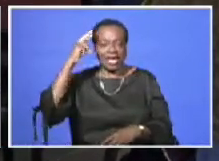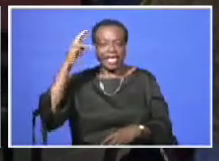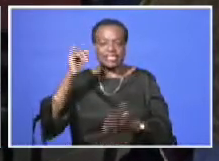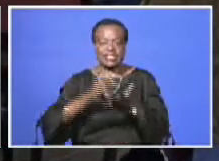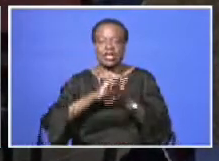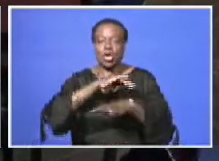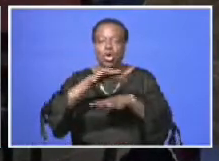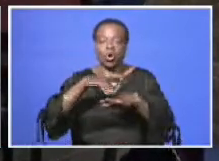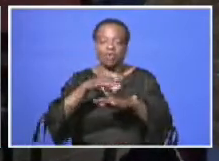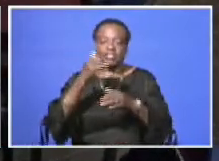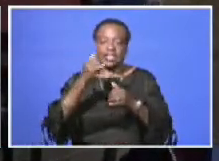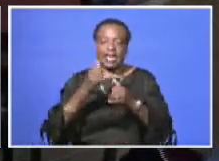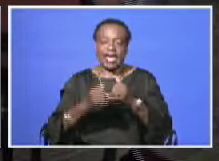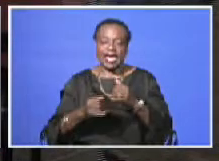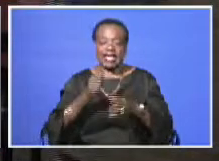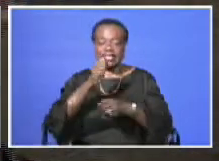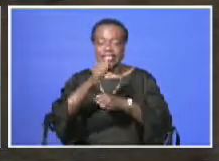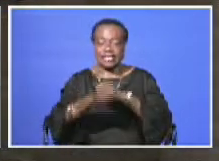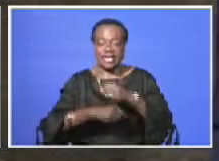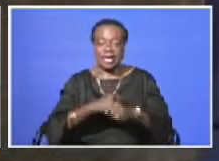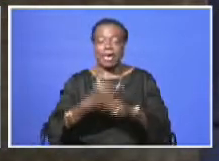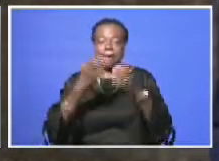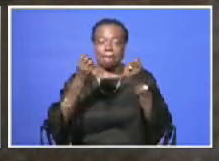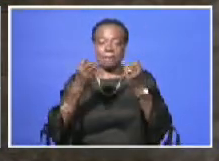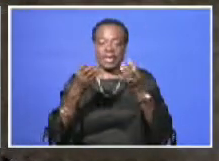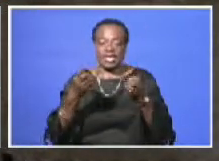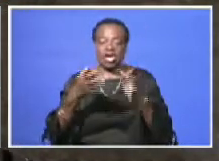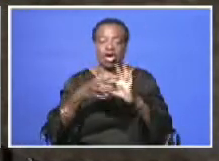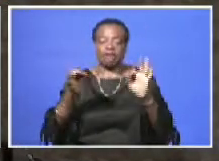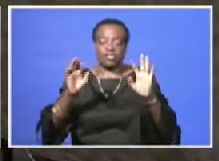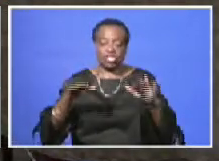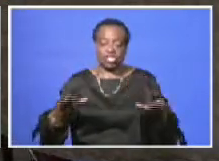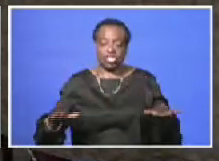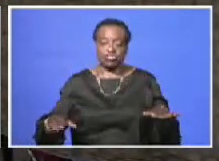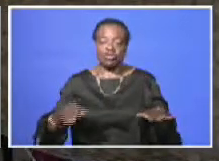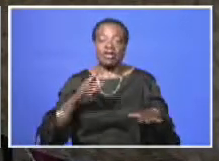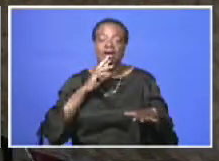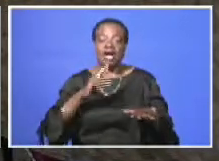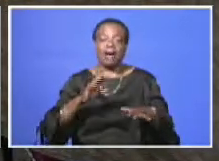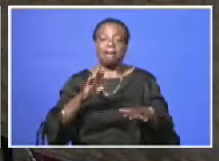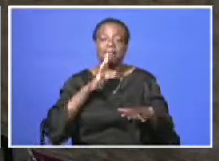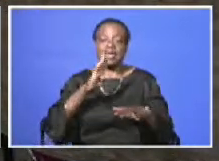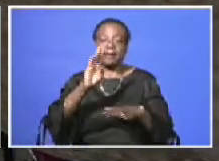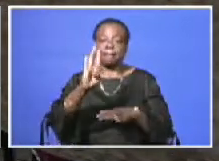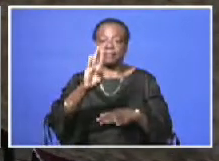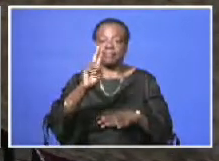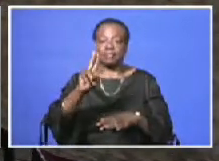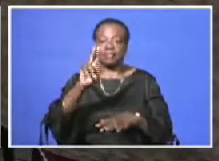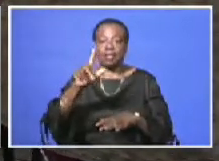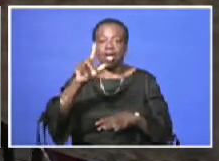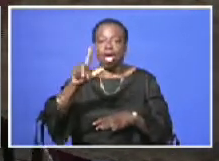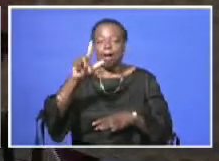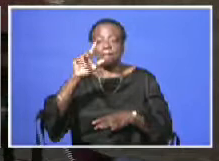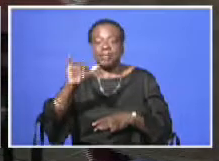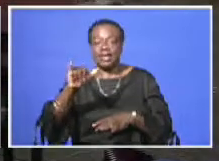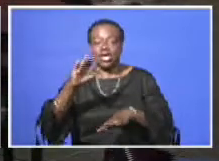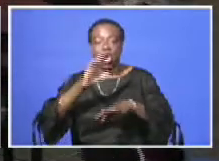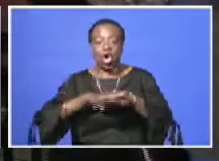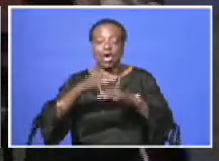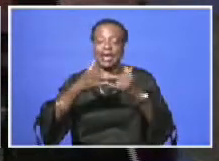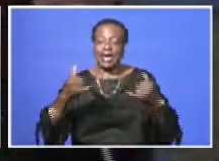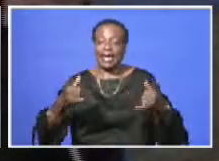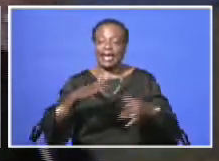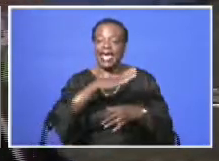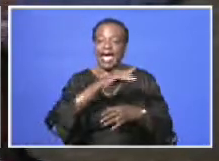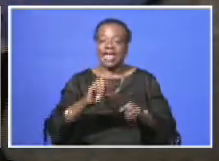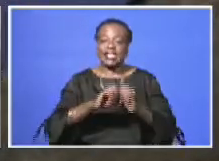being victims to bullying behavior online, but only that, they're also being exposed to sexual abuse. And so as a result of that, we